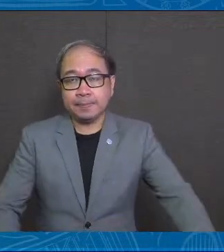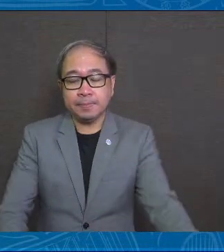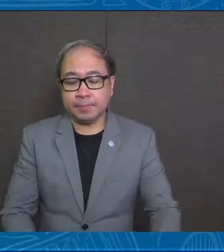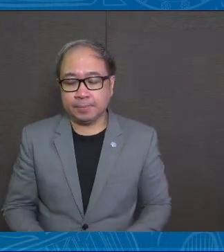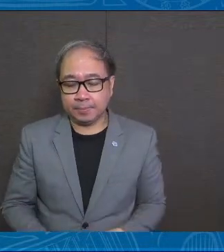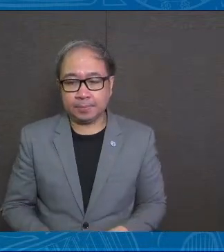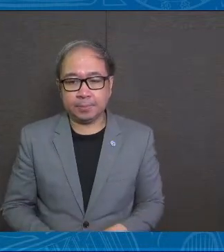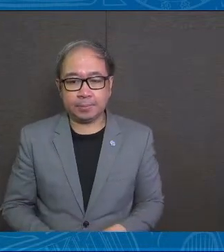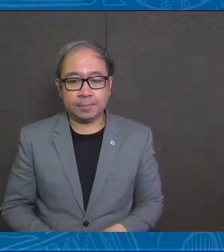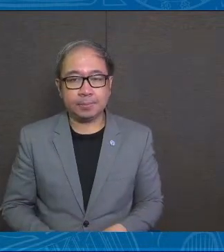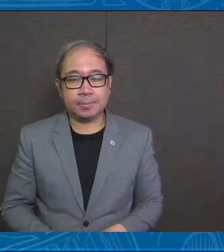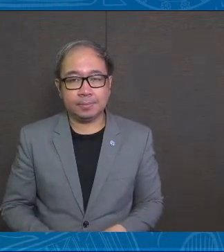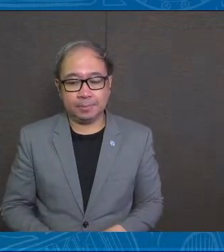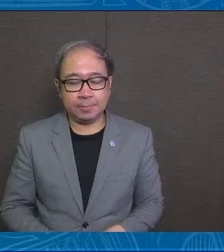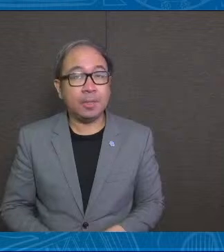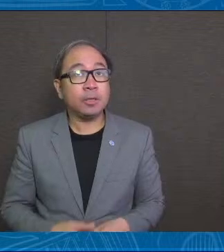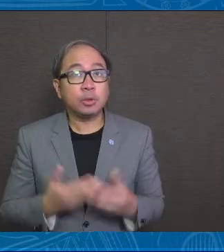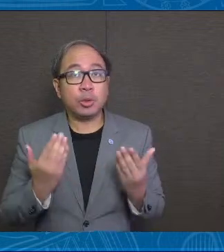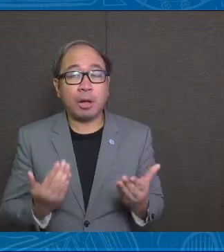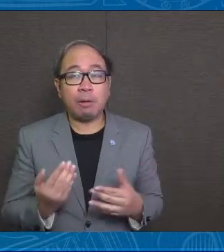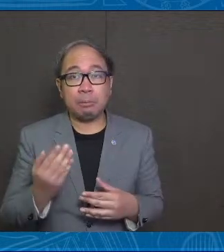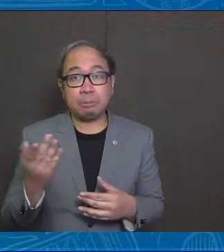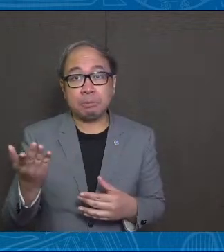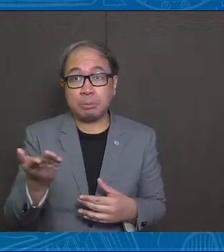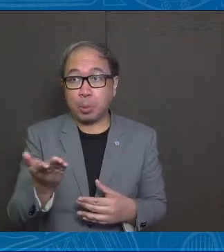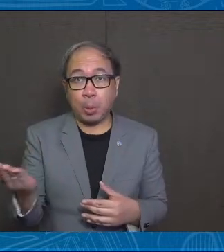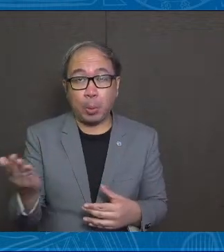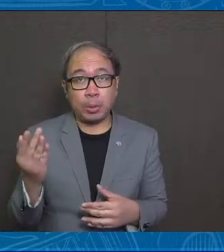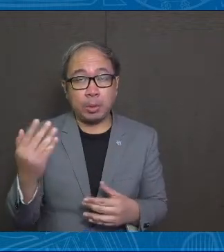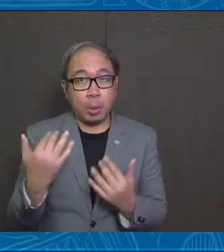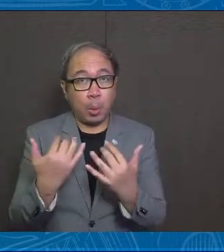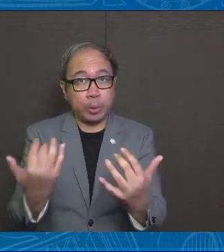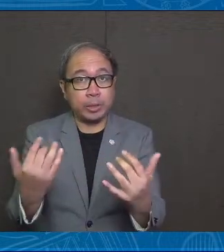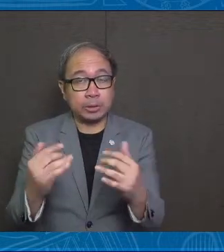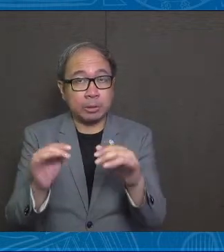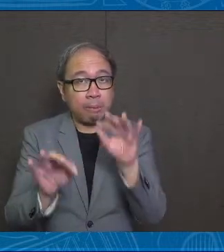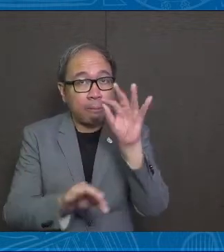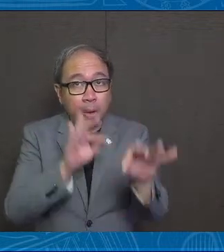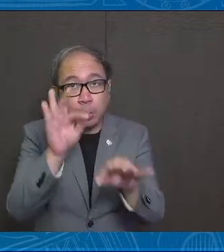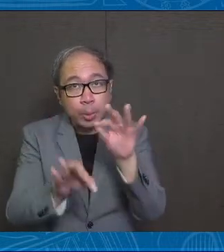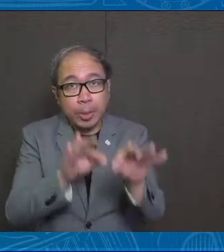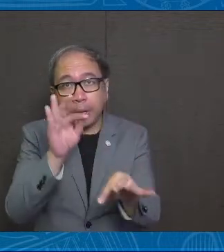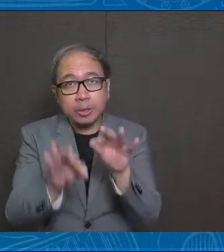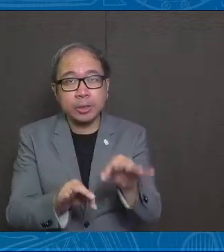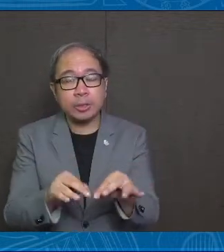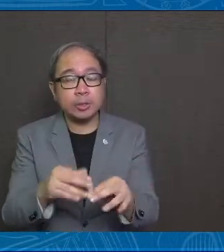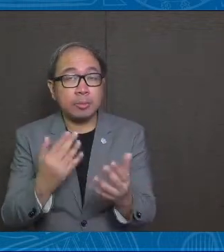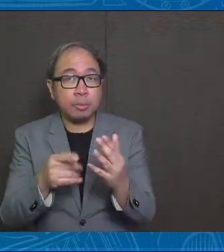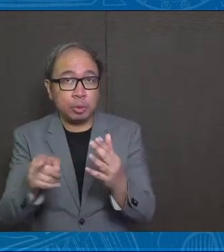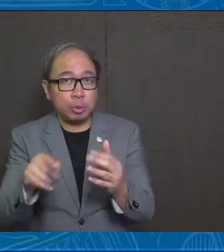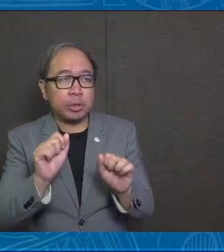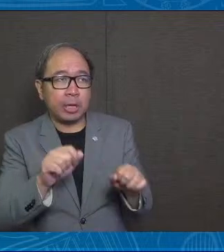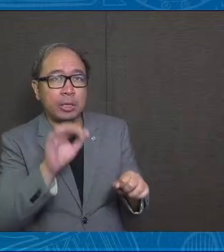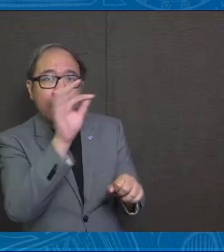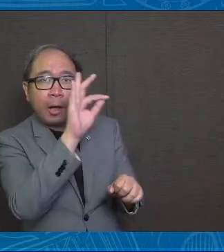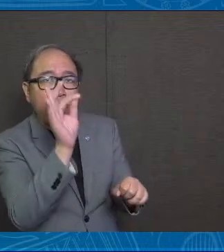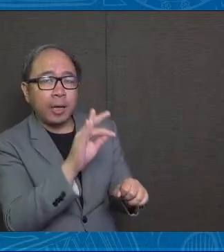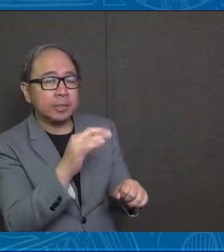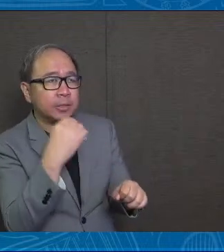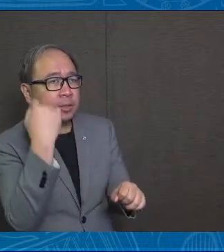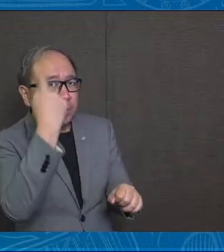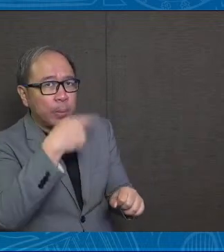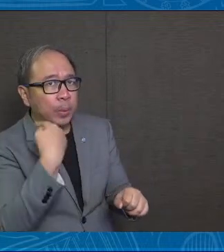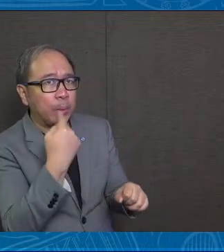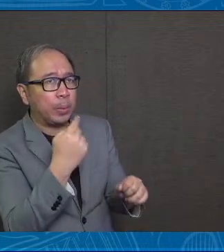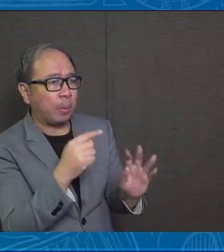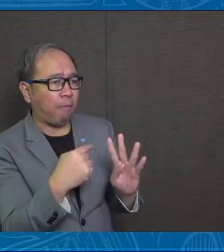here. If you can please specifically say your question, and if you can state who specifically on the panel you would like to respond